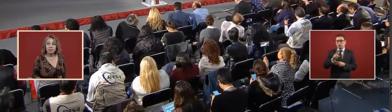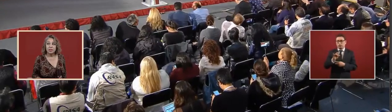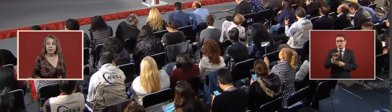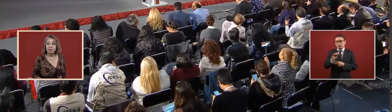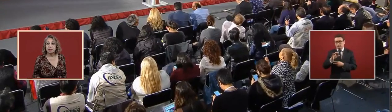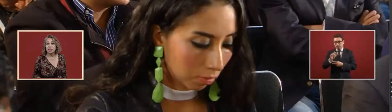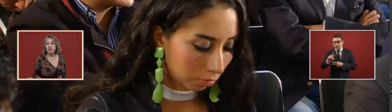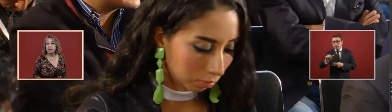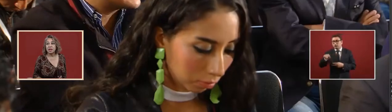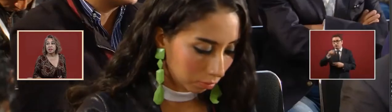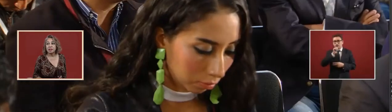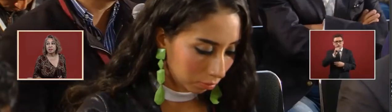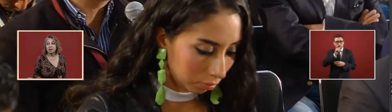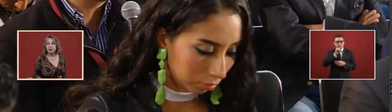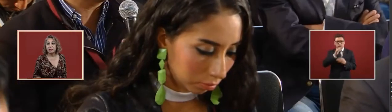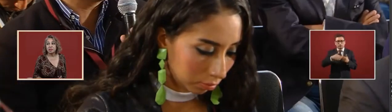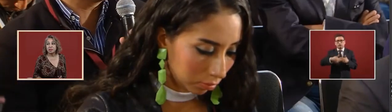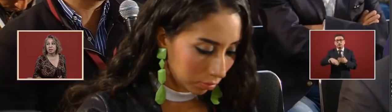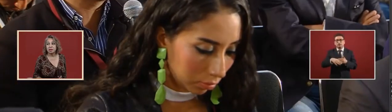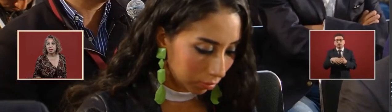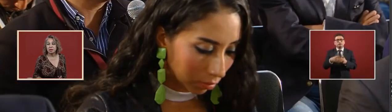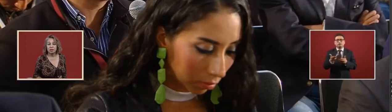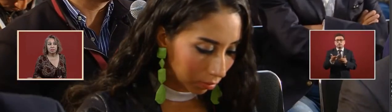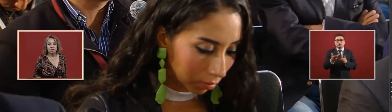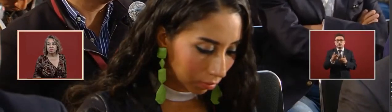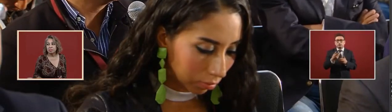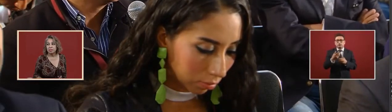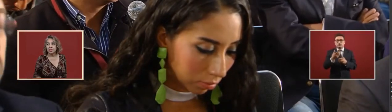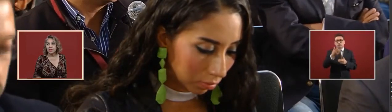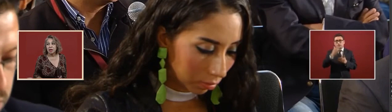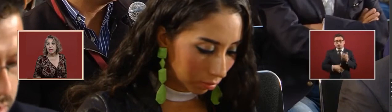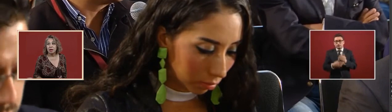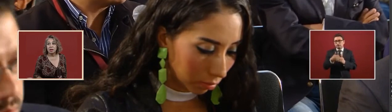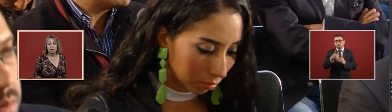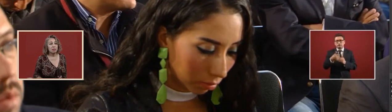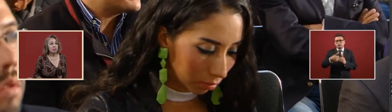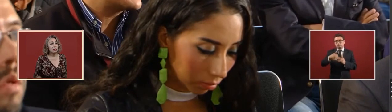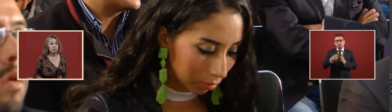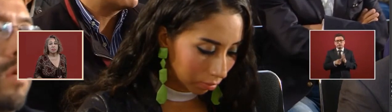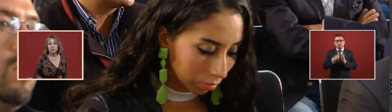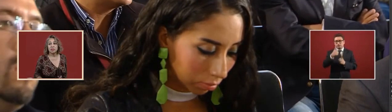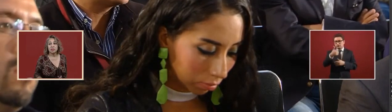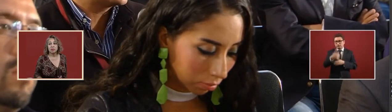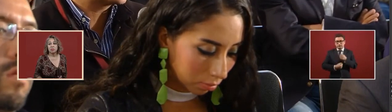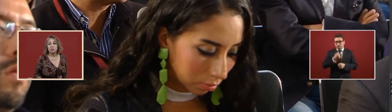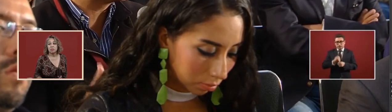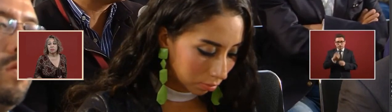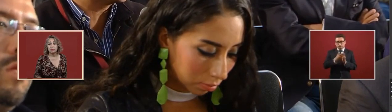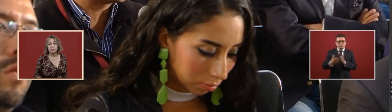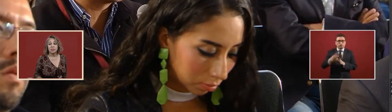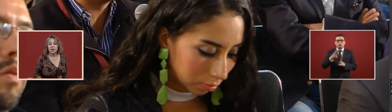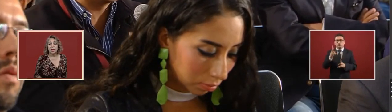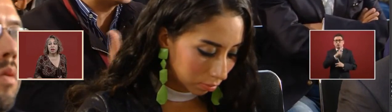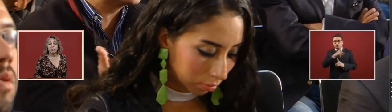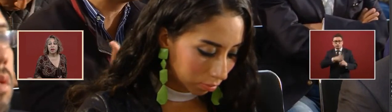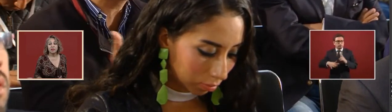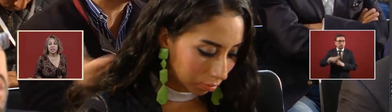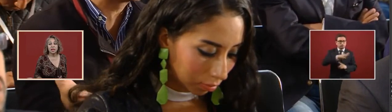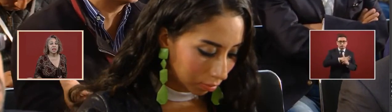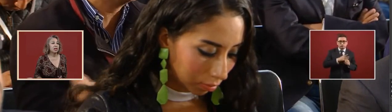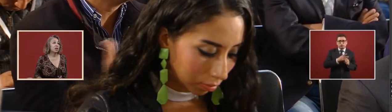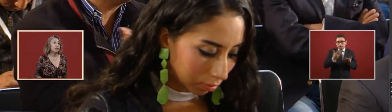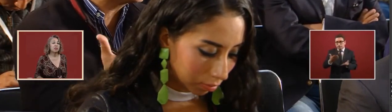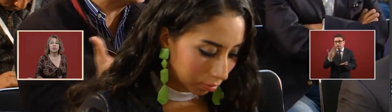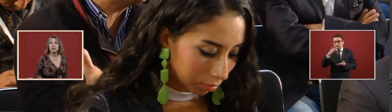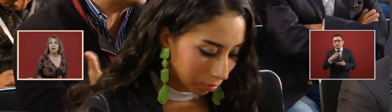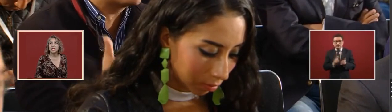El compromiso en lo que resta del sexenio en materia de combate a daño al medio ambiente, presidente, so, ¿hasta dónde va a llegar? La legislación es